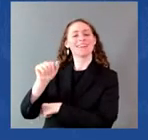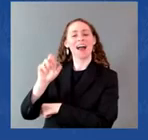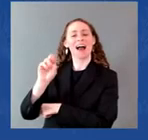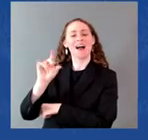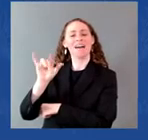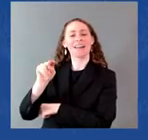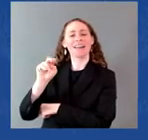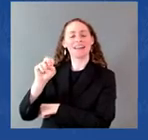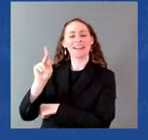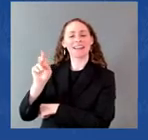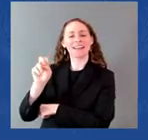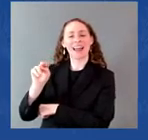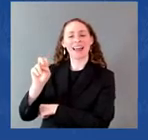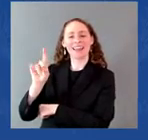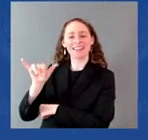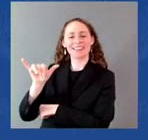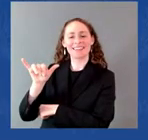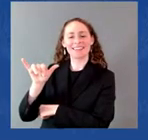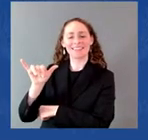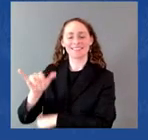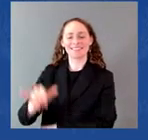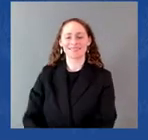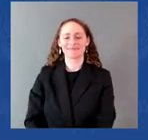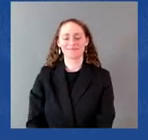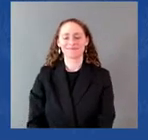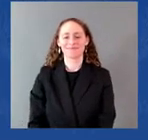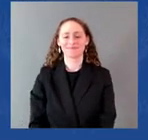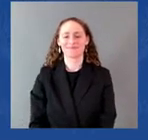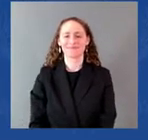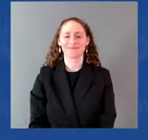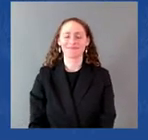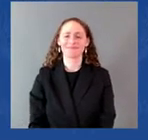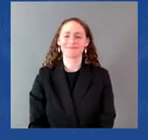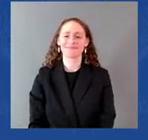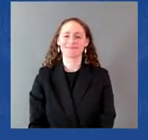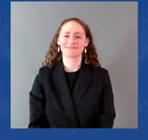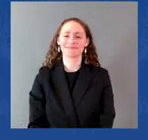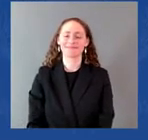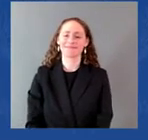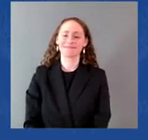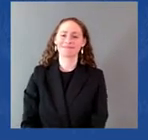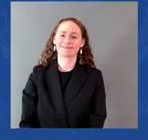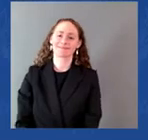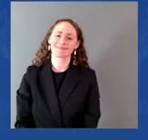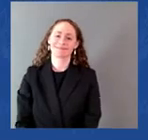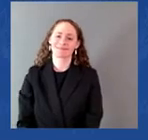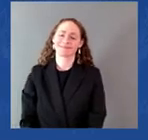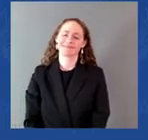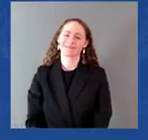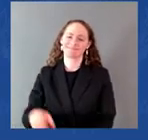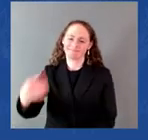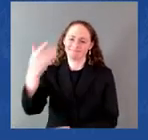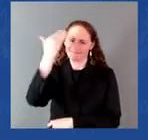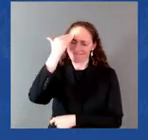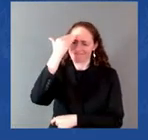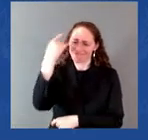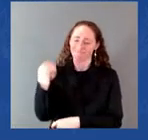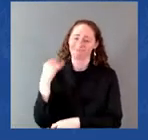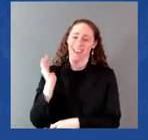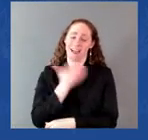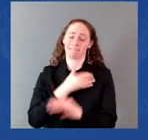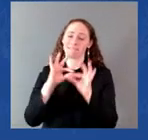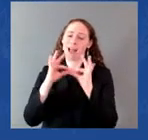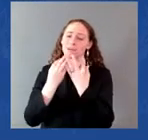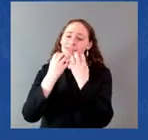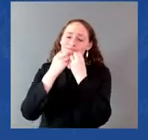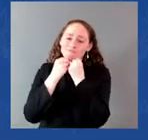You know how much our family loves your family and how much in times of difficulty early on before I had this job, I relied on your family for help